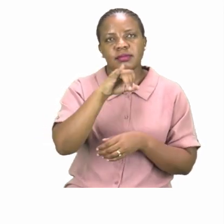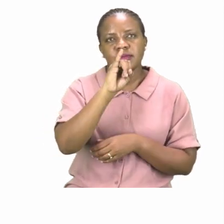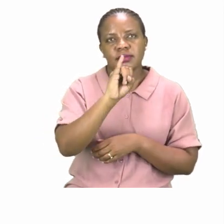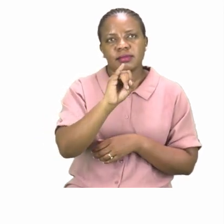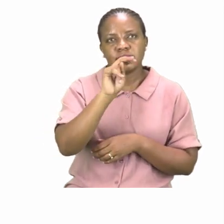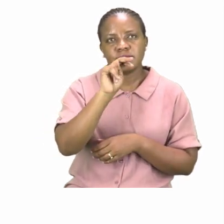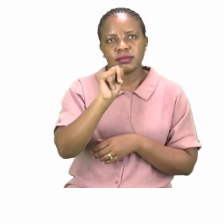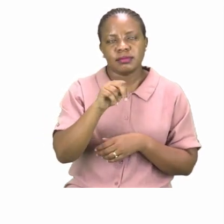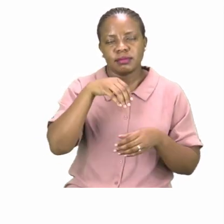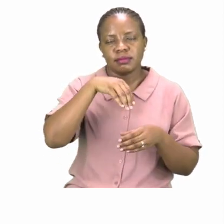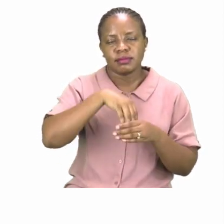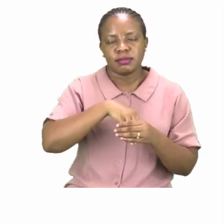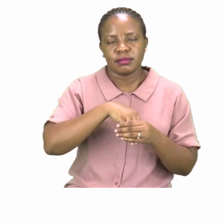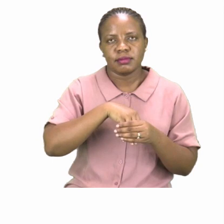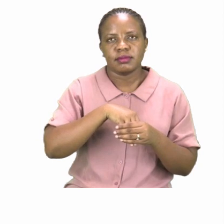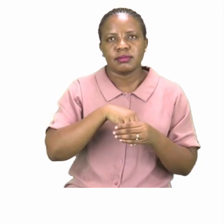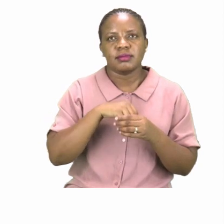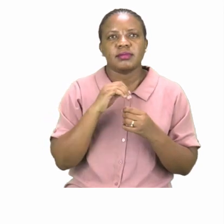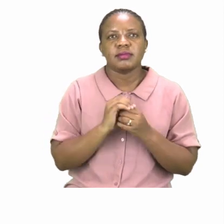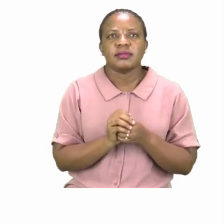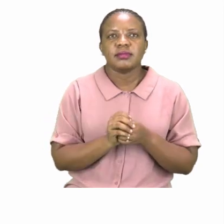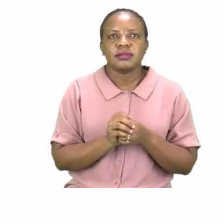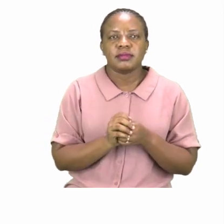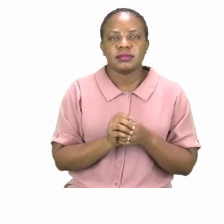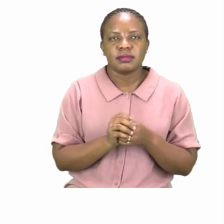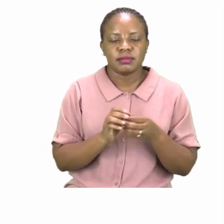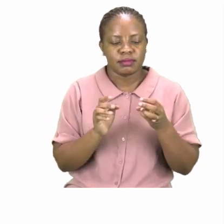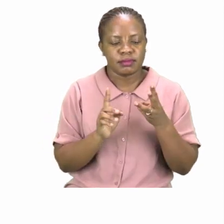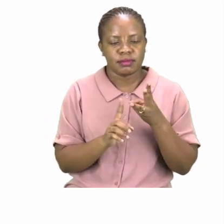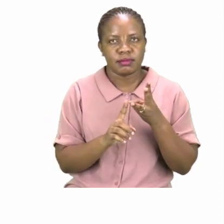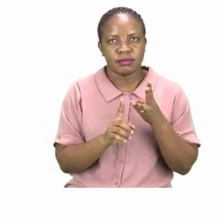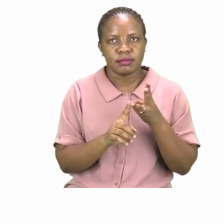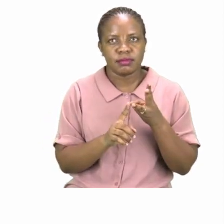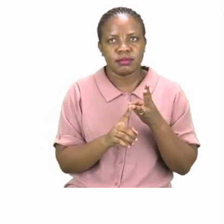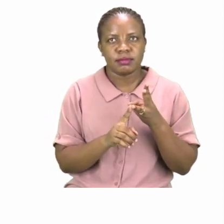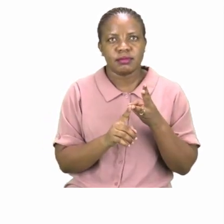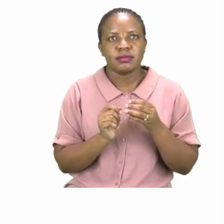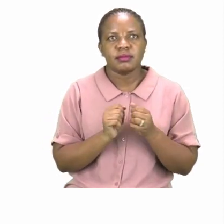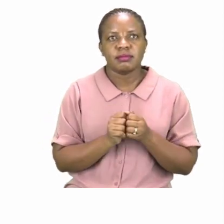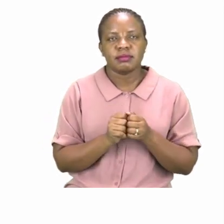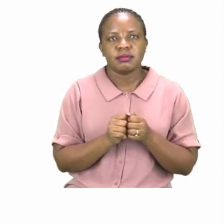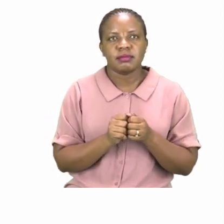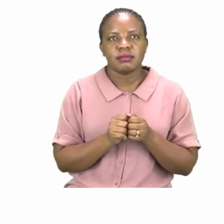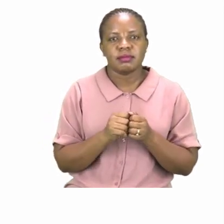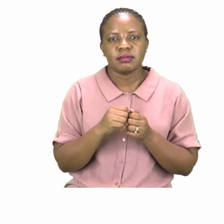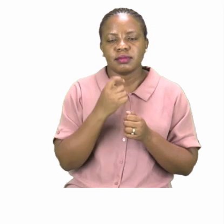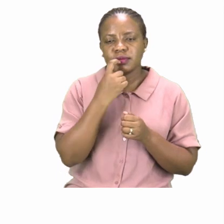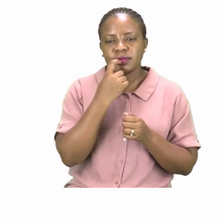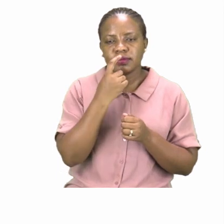In. And the last one is said. Said.